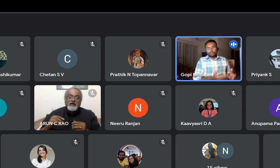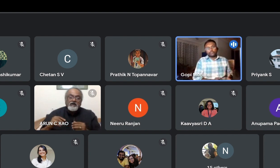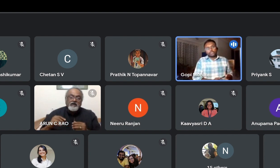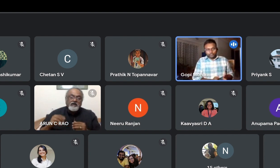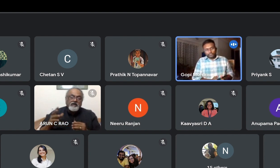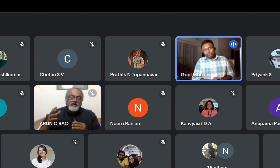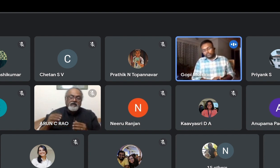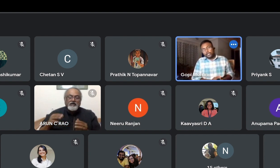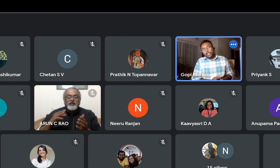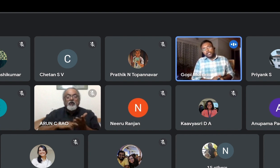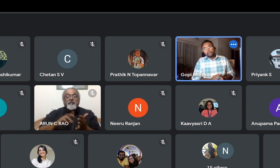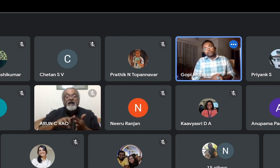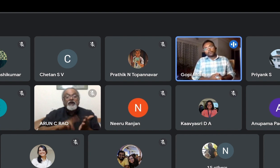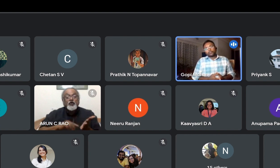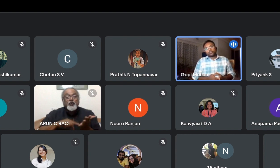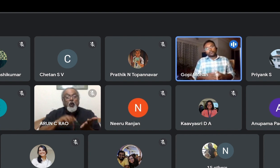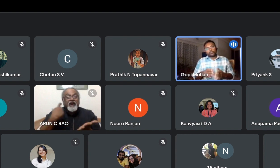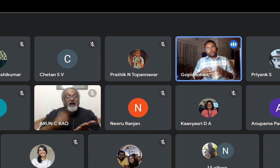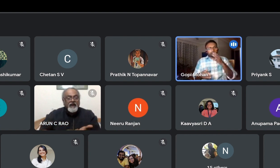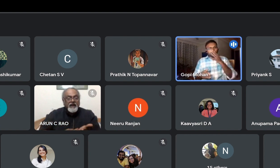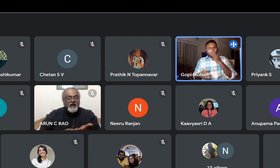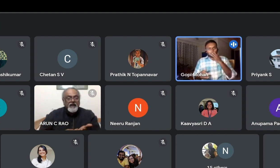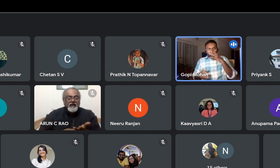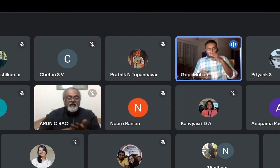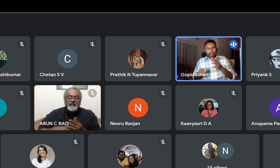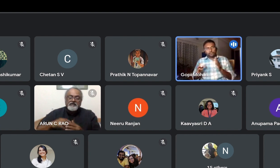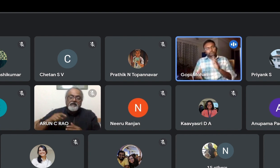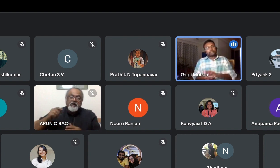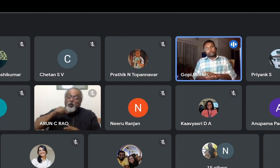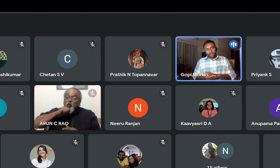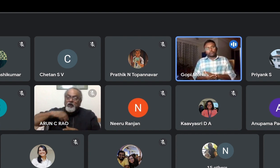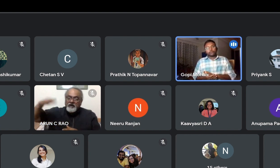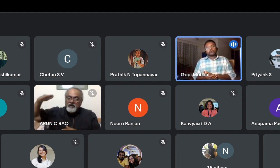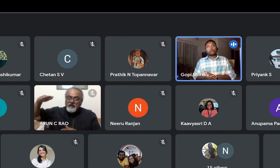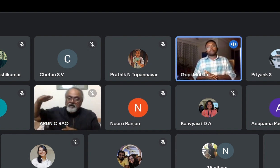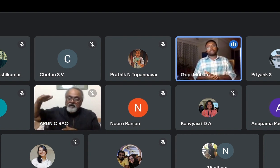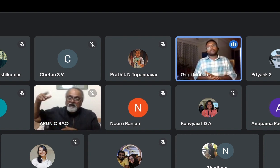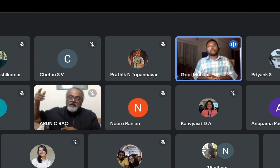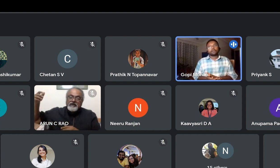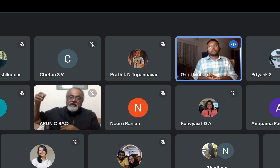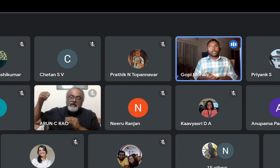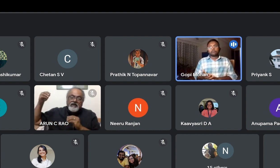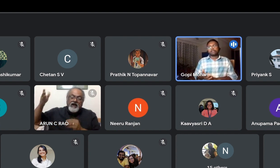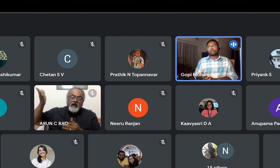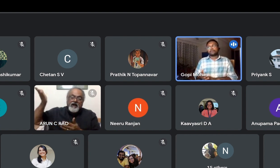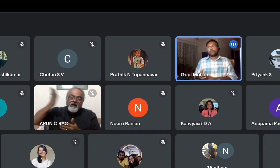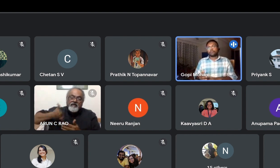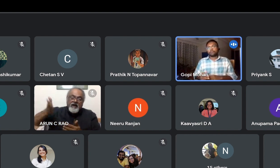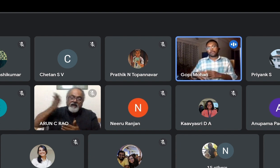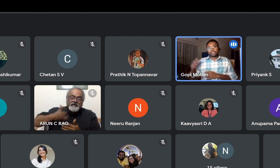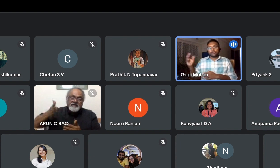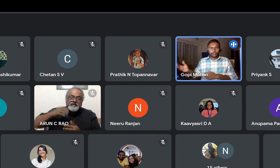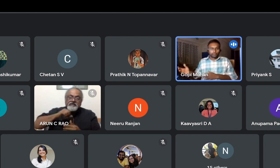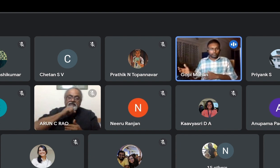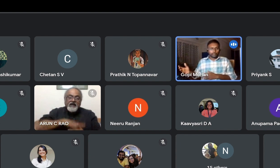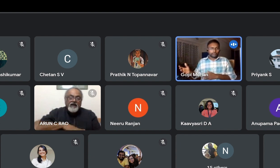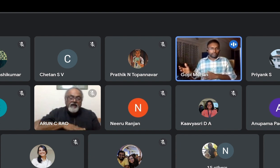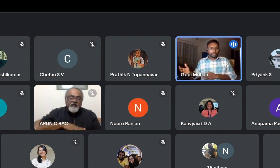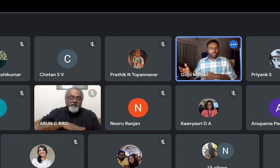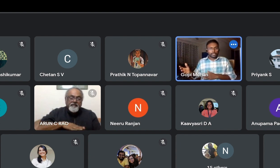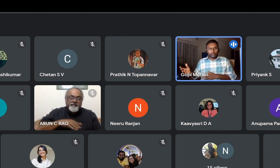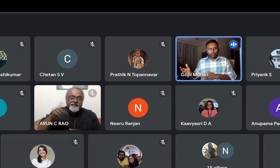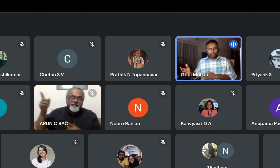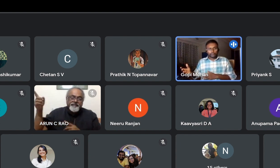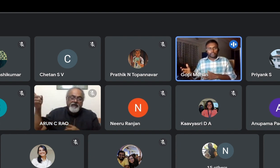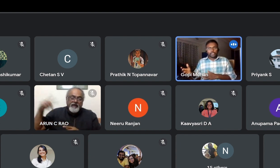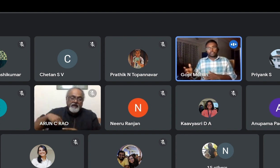a junior person. But what we did was we flipped that around. We collaborated with the Pride community